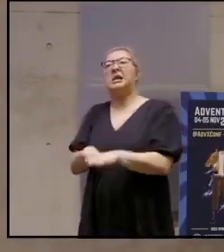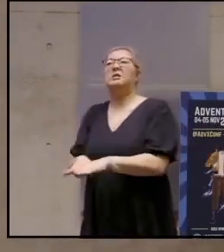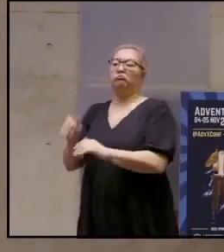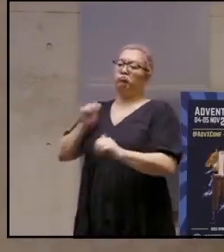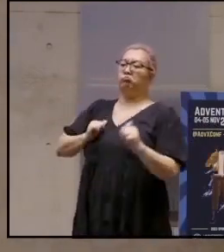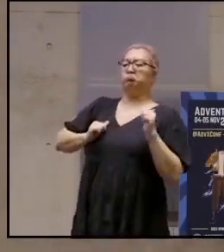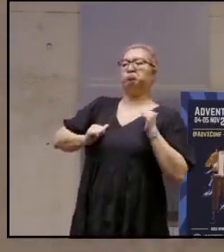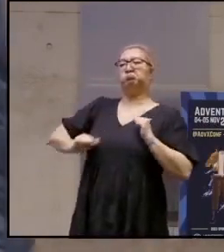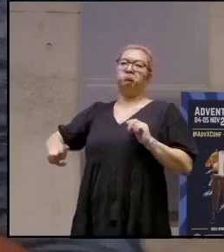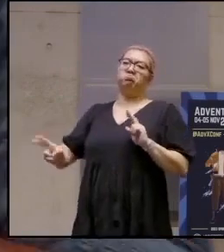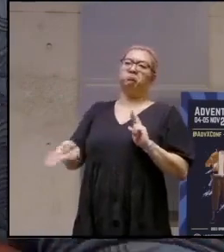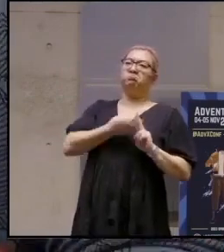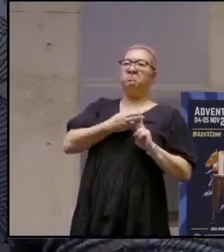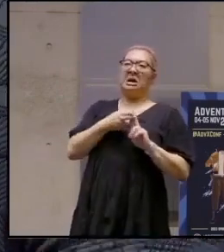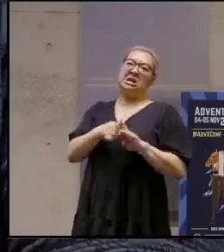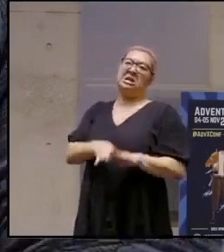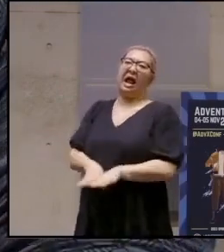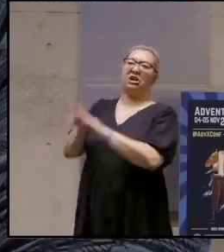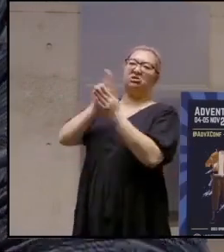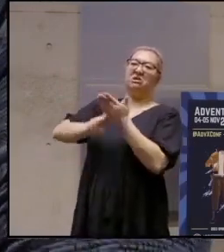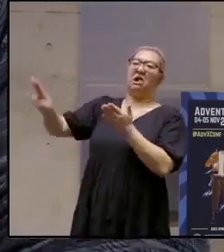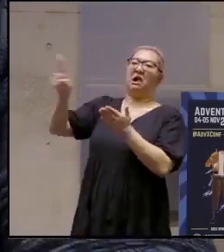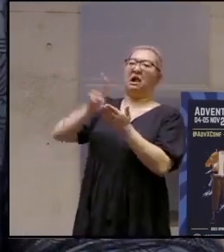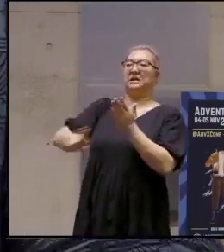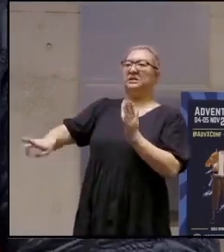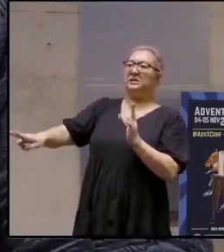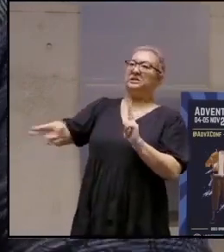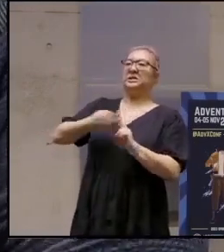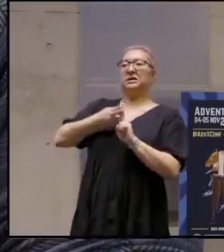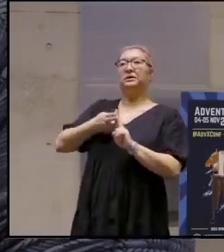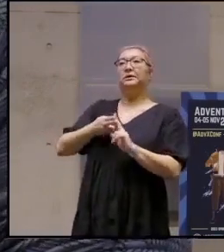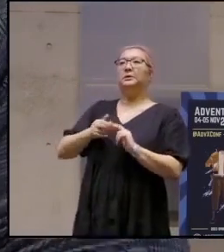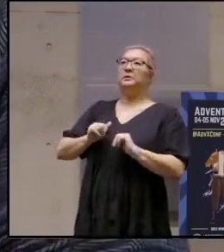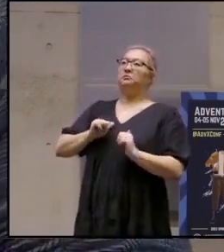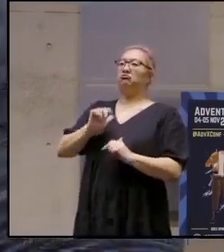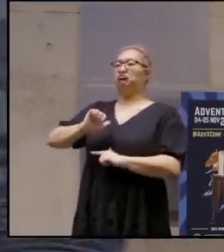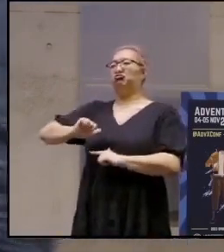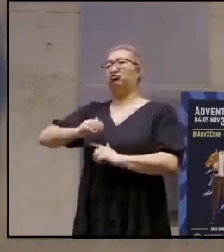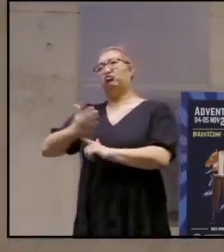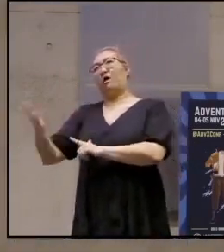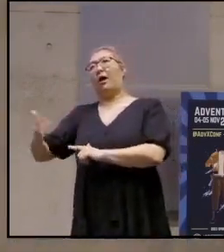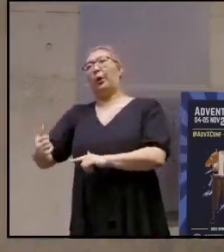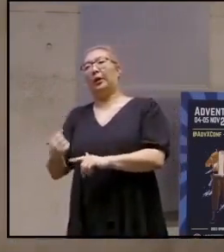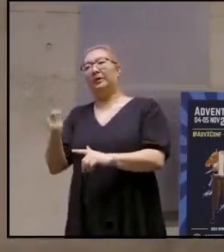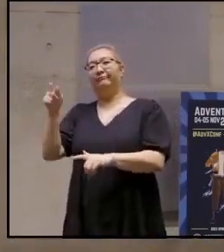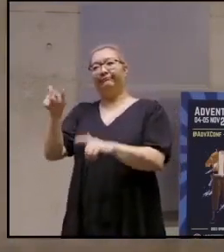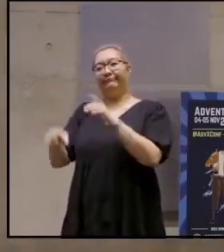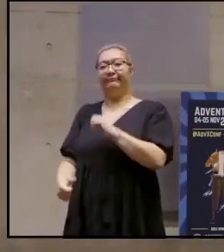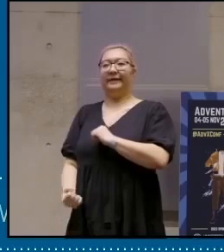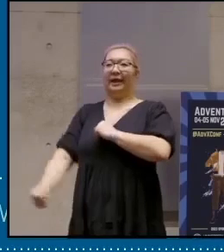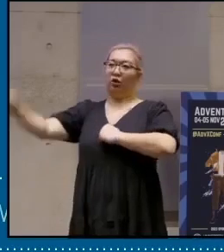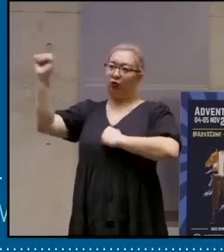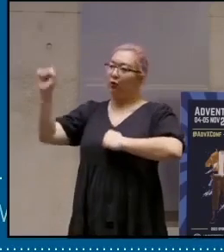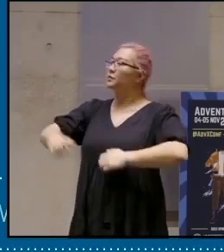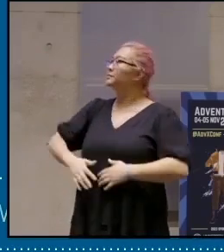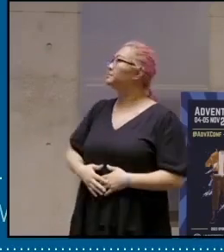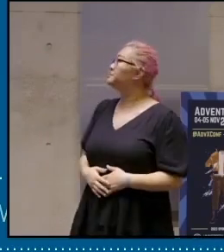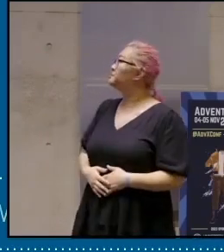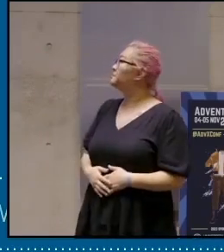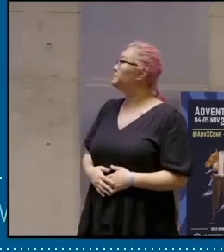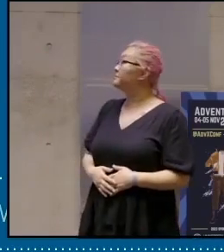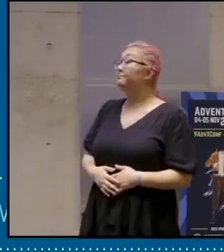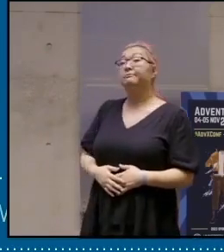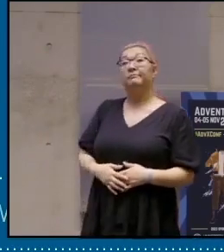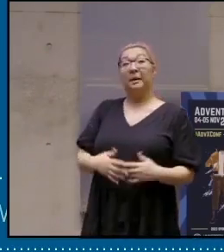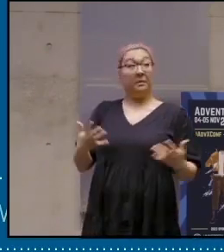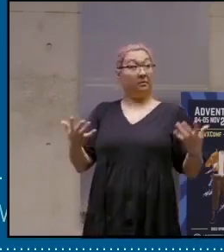narrative conceits. You can get a lot from these ideas, particularly if the mechanics and the aesthetics also are strong. But these are ultimately